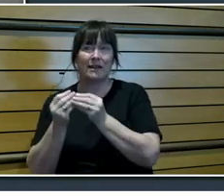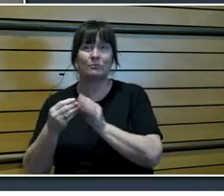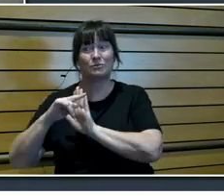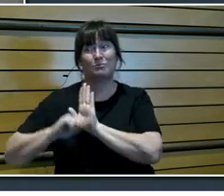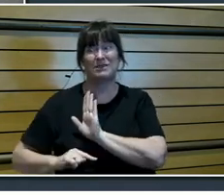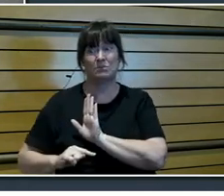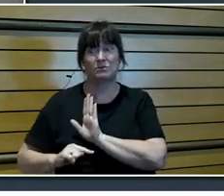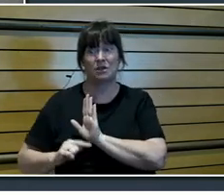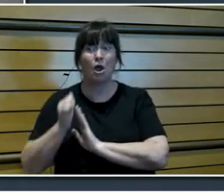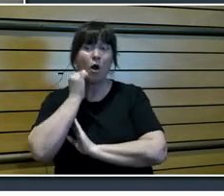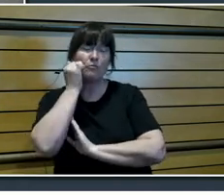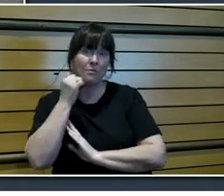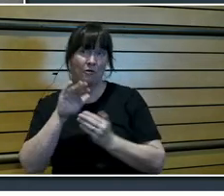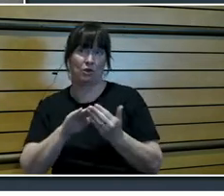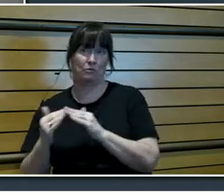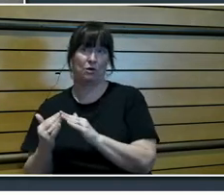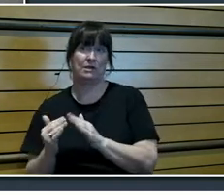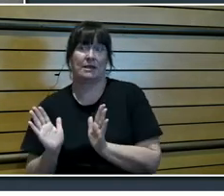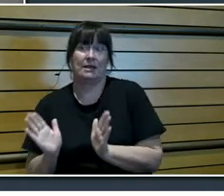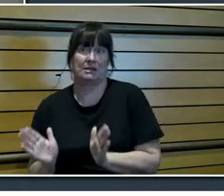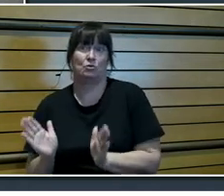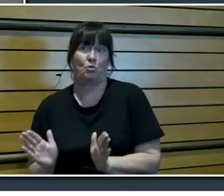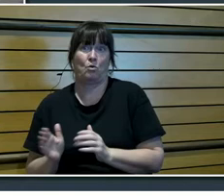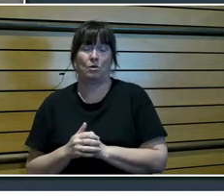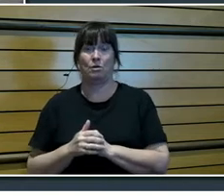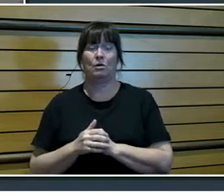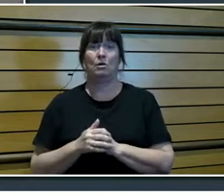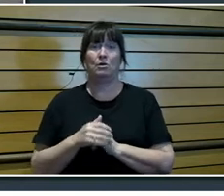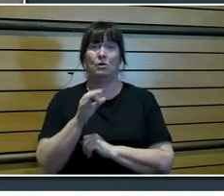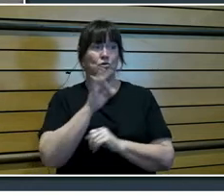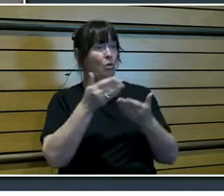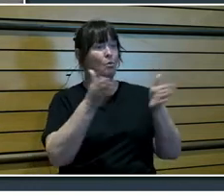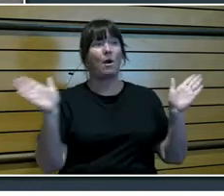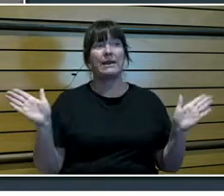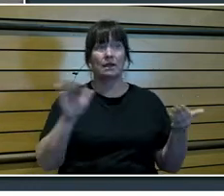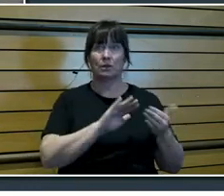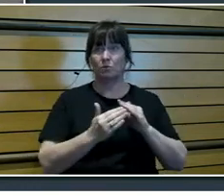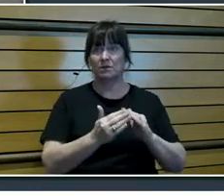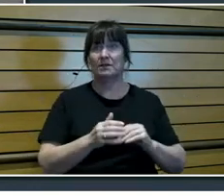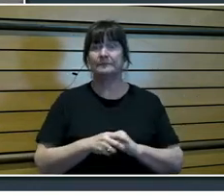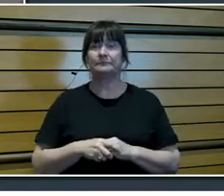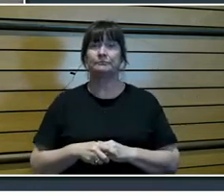principles of the Māori community alone and not the wider community.